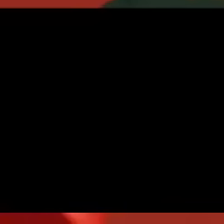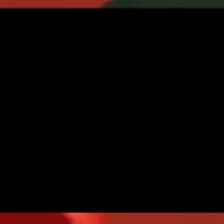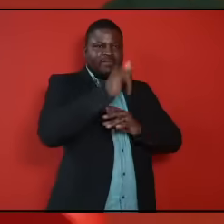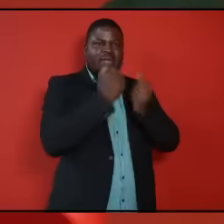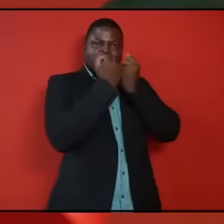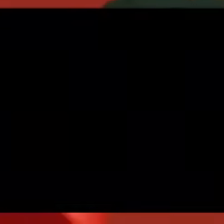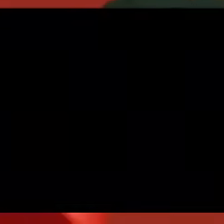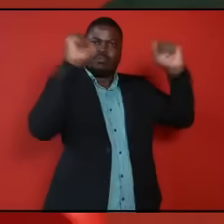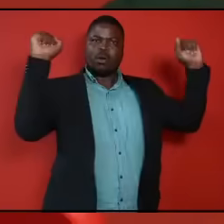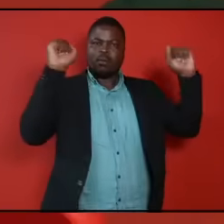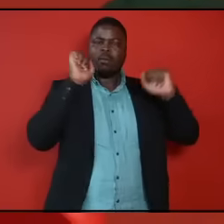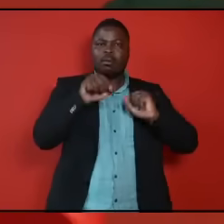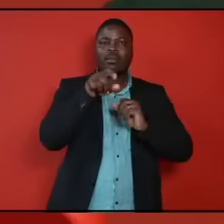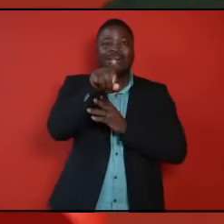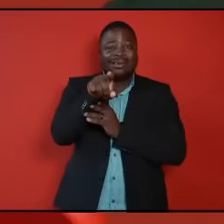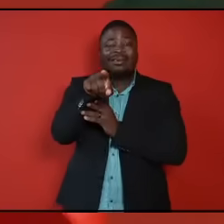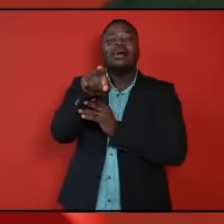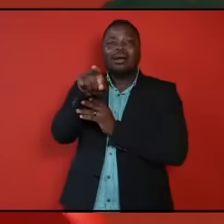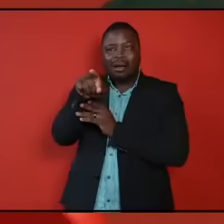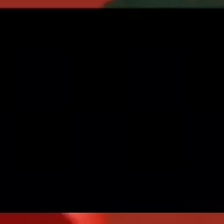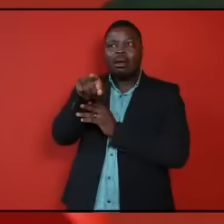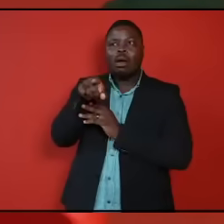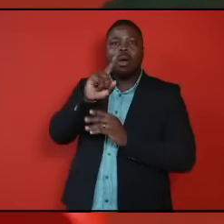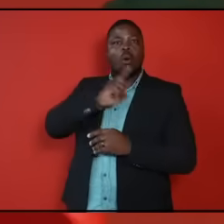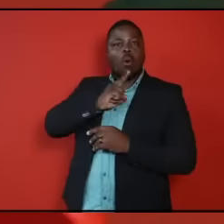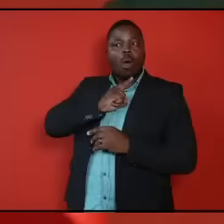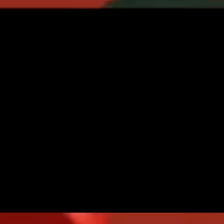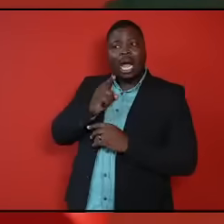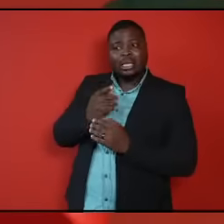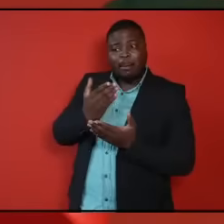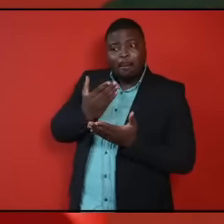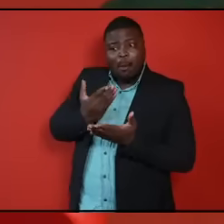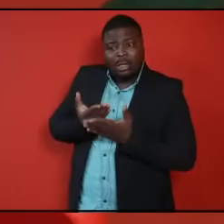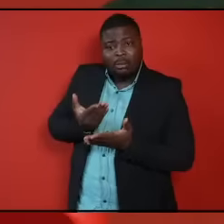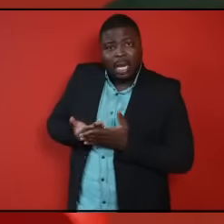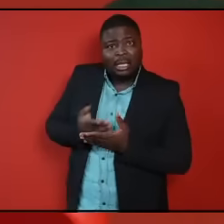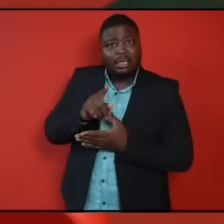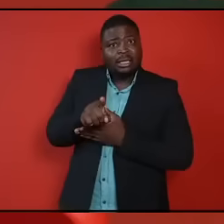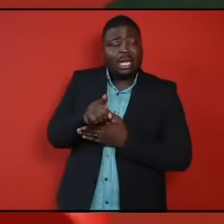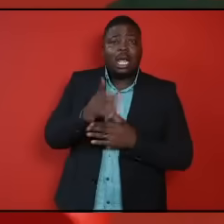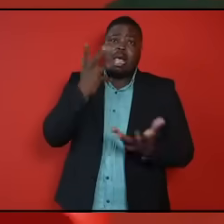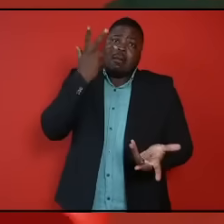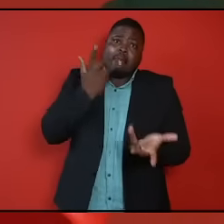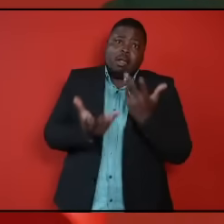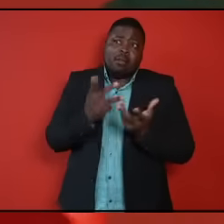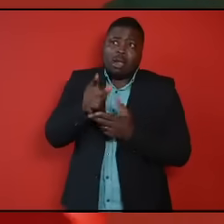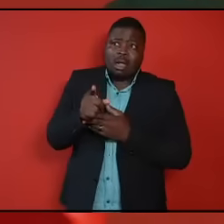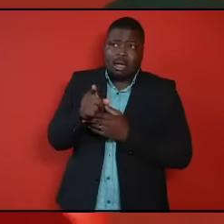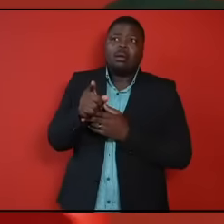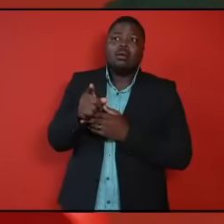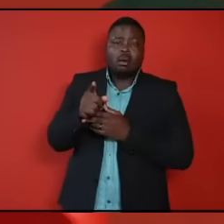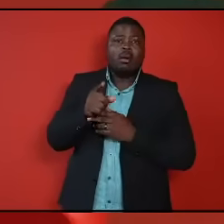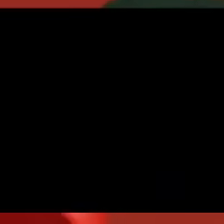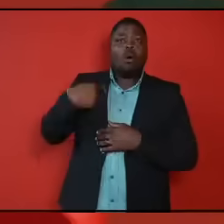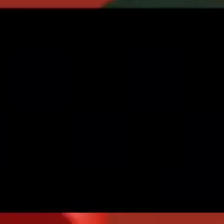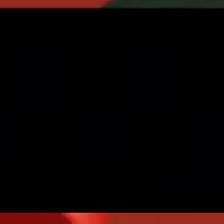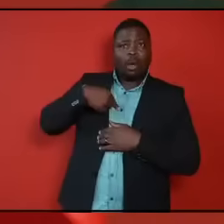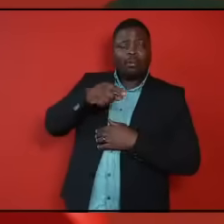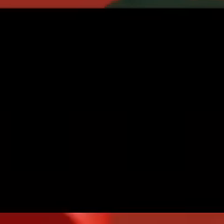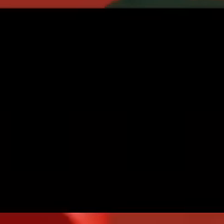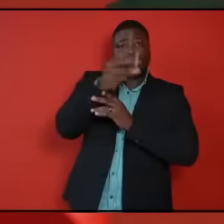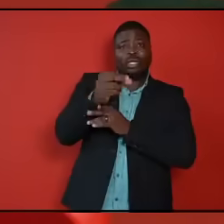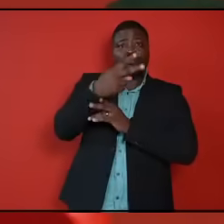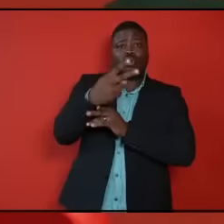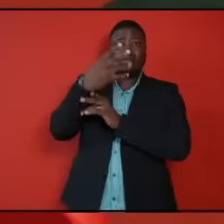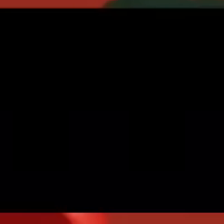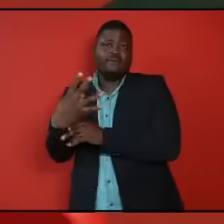is posed by the possibility of the EFF failing to reverse the decline we confronted in the